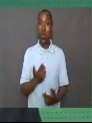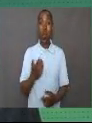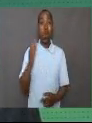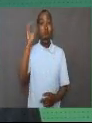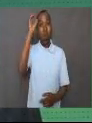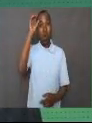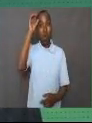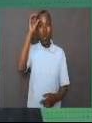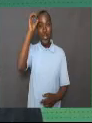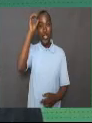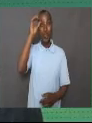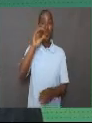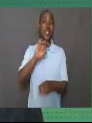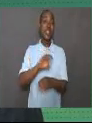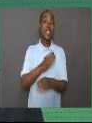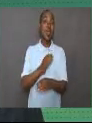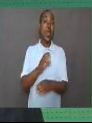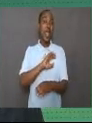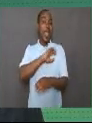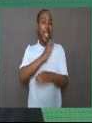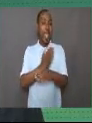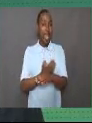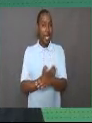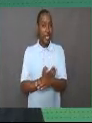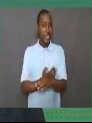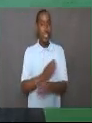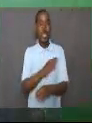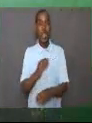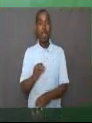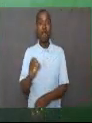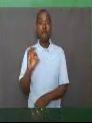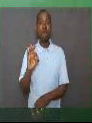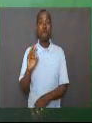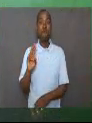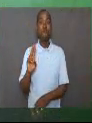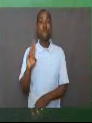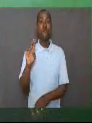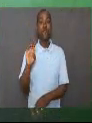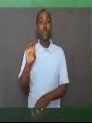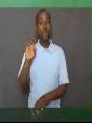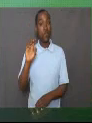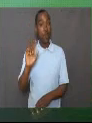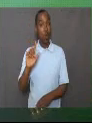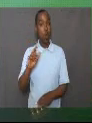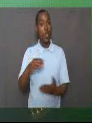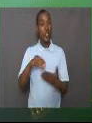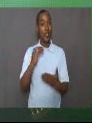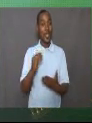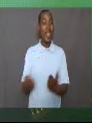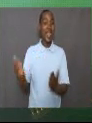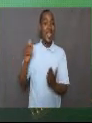concept of cellular energy and fuel. We also described